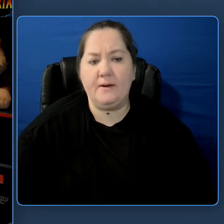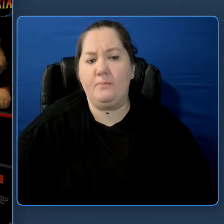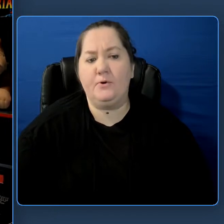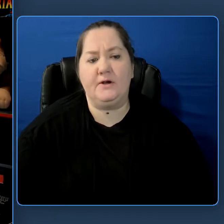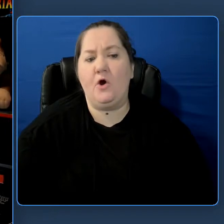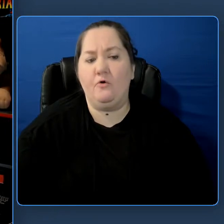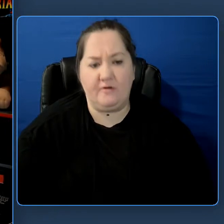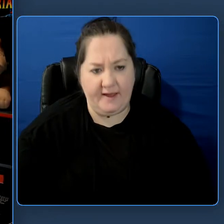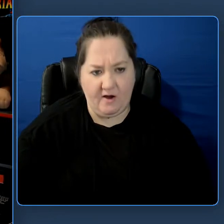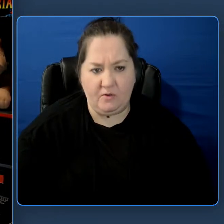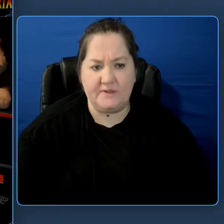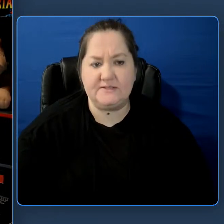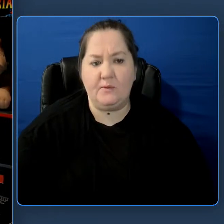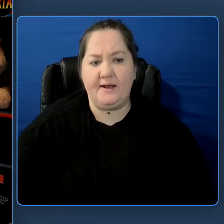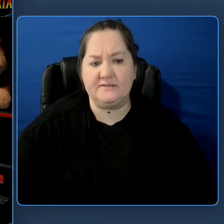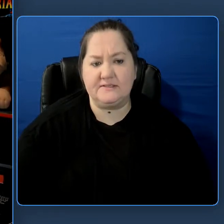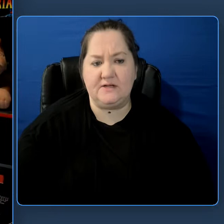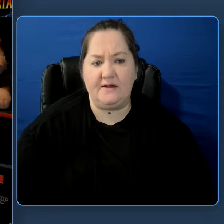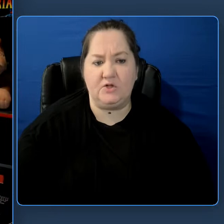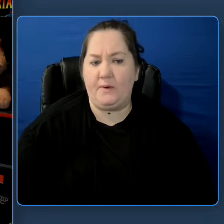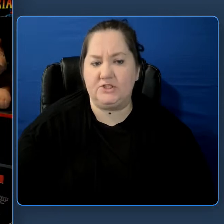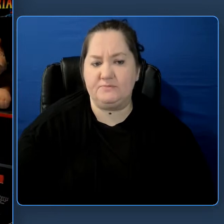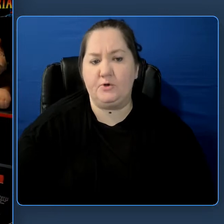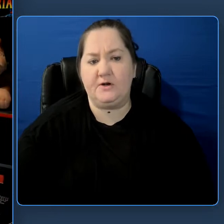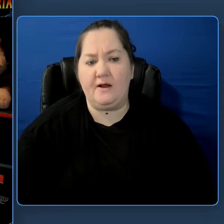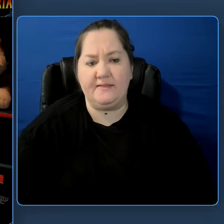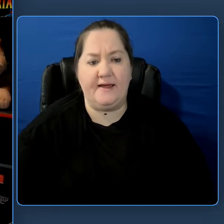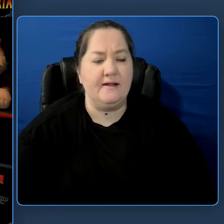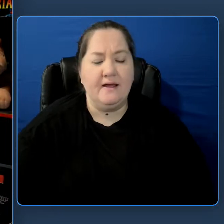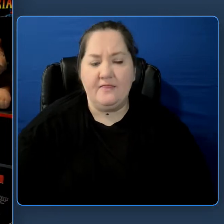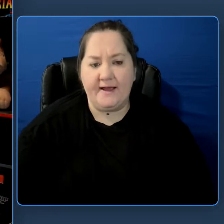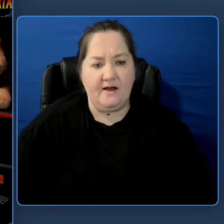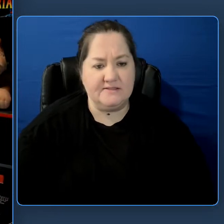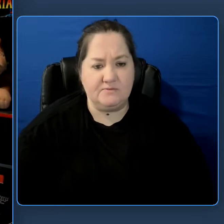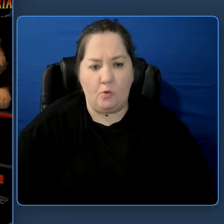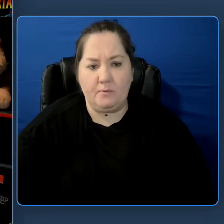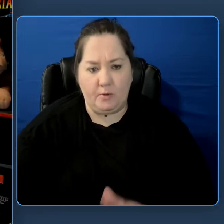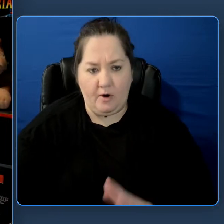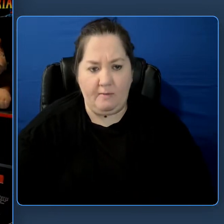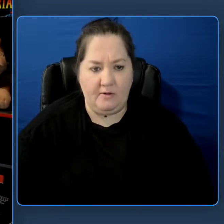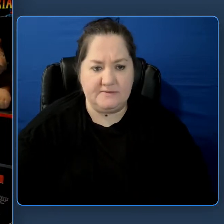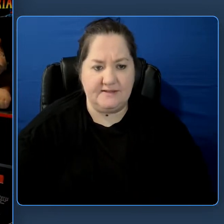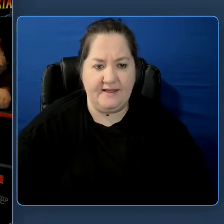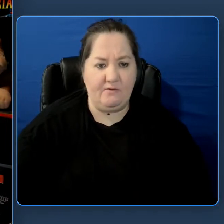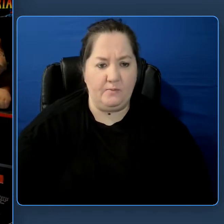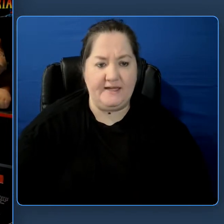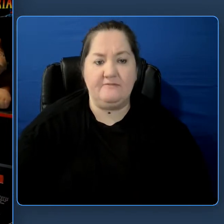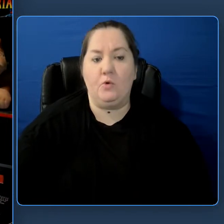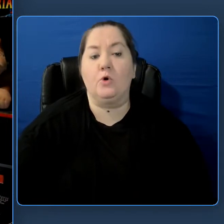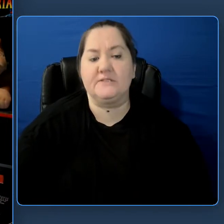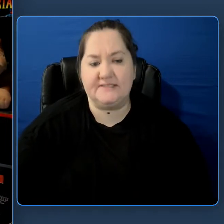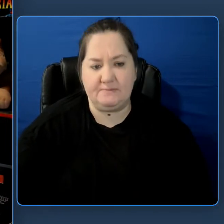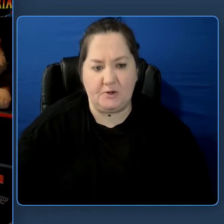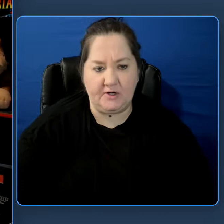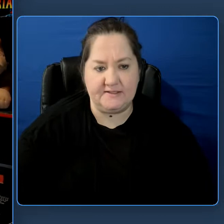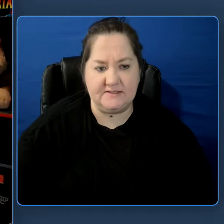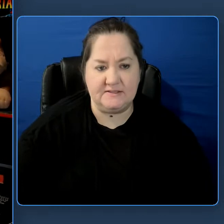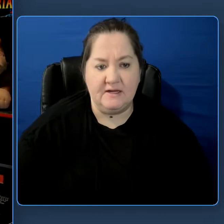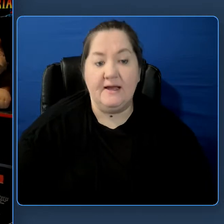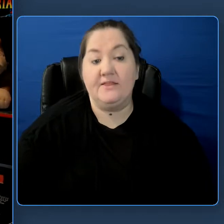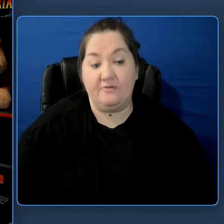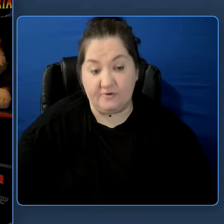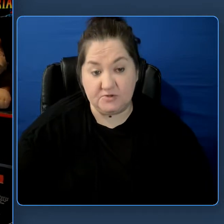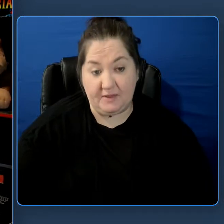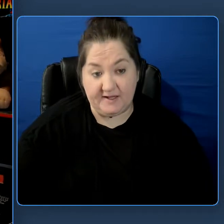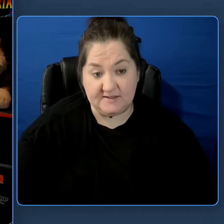You don't want to put an overlay on or what someone else has done. You want to just put it on, and then that causes more and more problems. And that will be even a worse